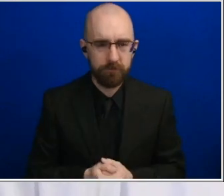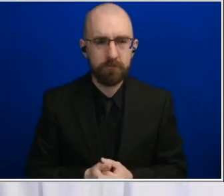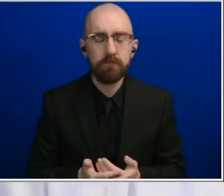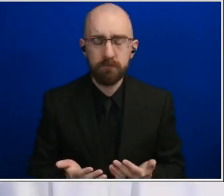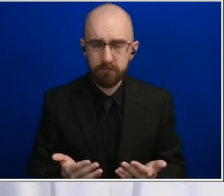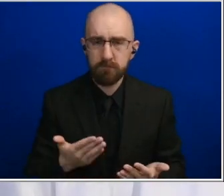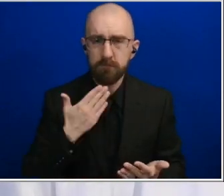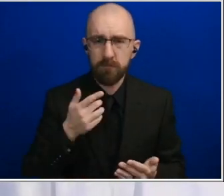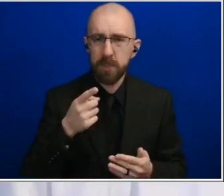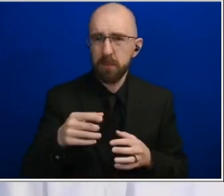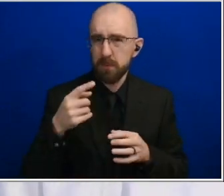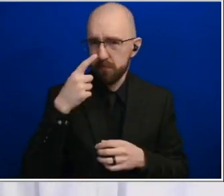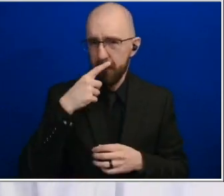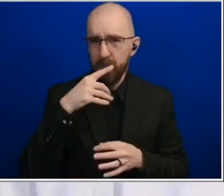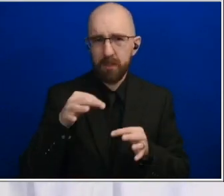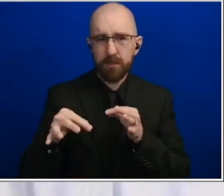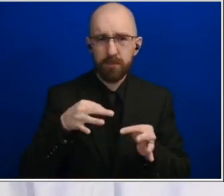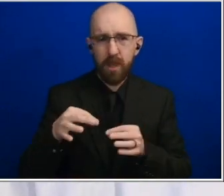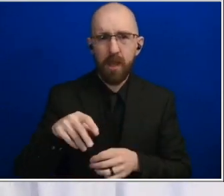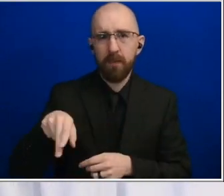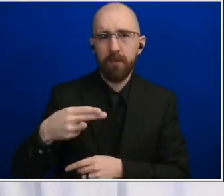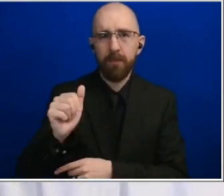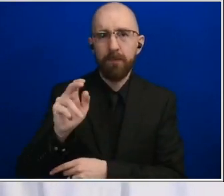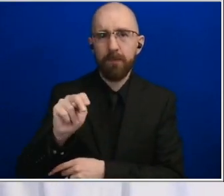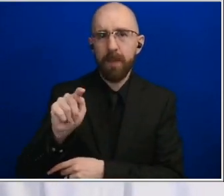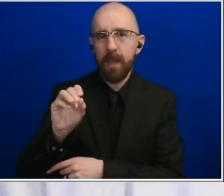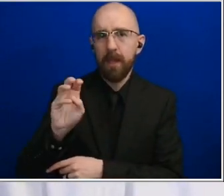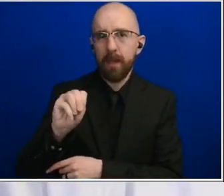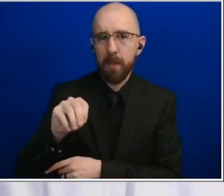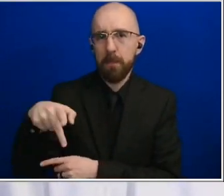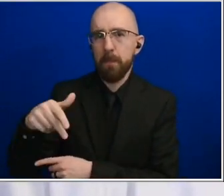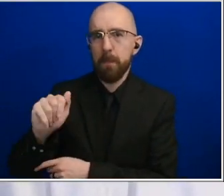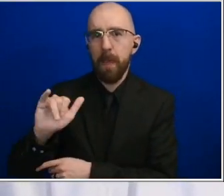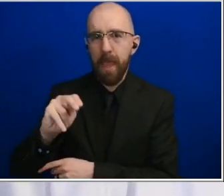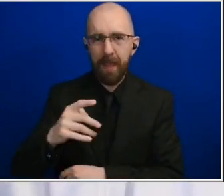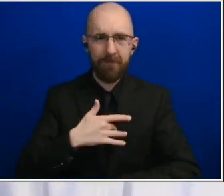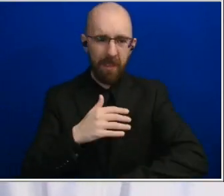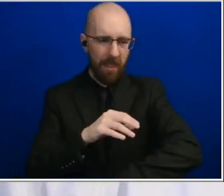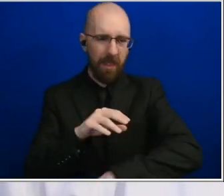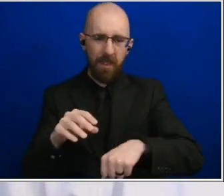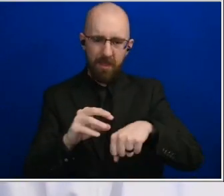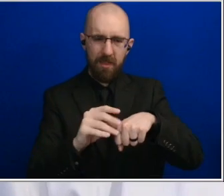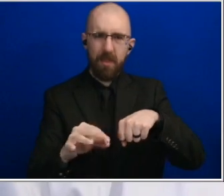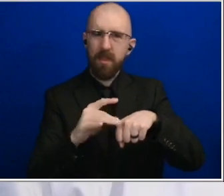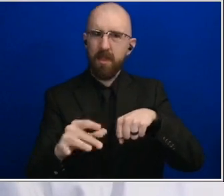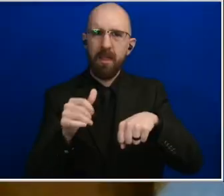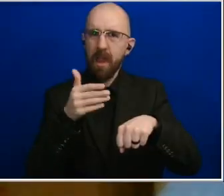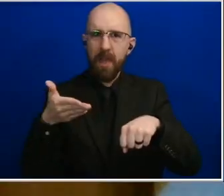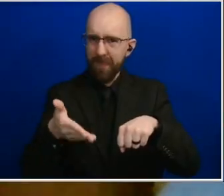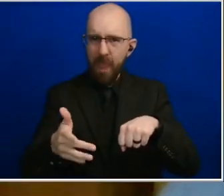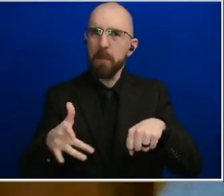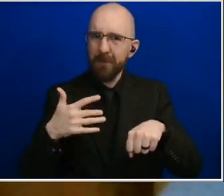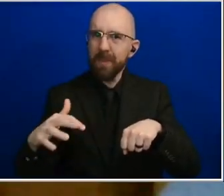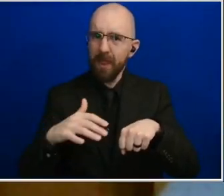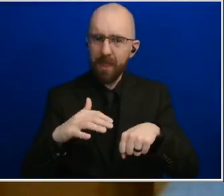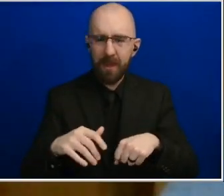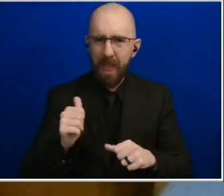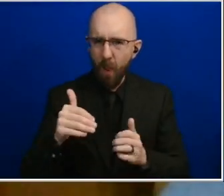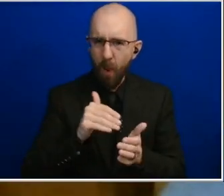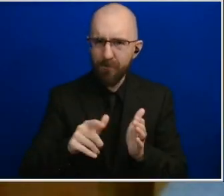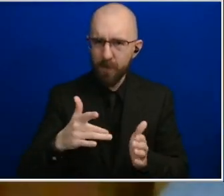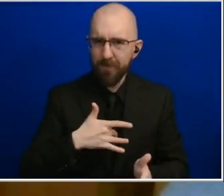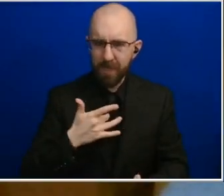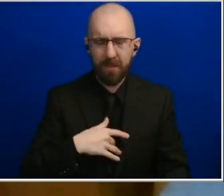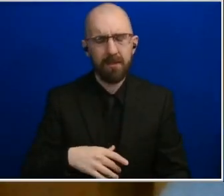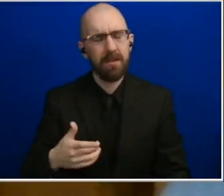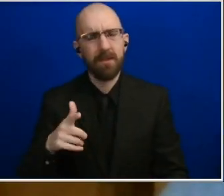describe phantom pain to us? What's the sensation and how frequently did you feel it? Oh, it was